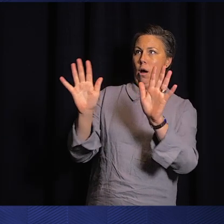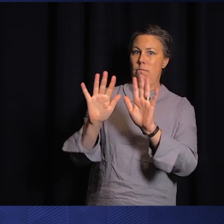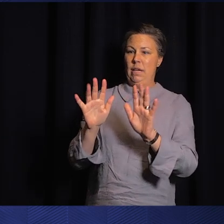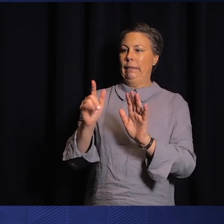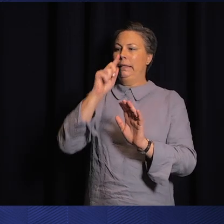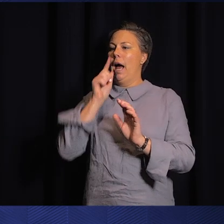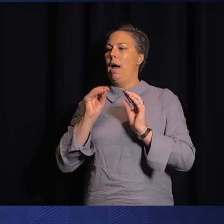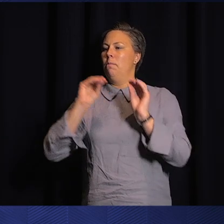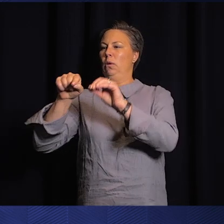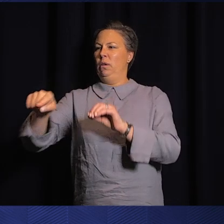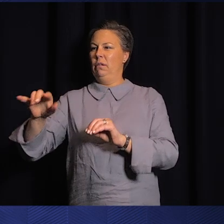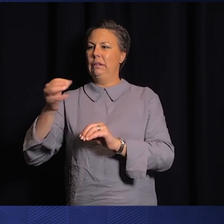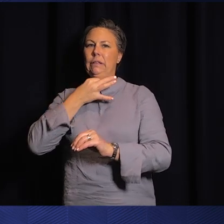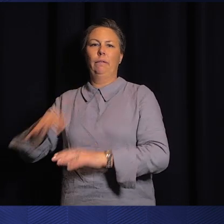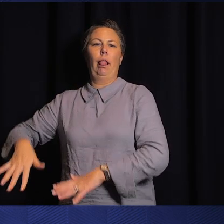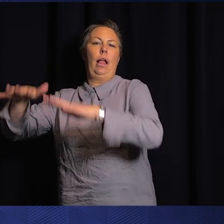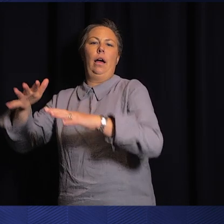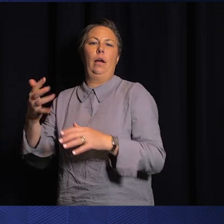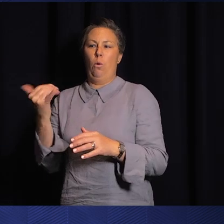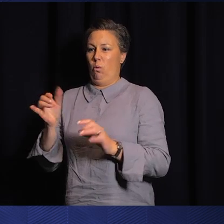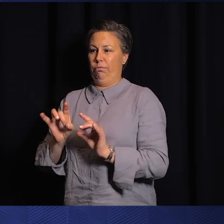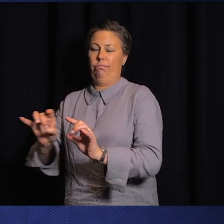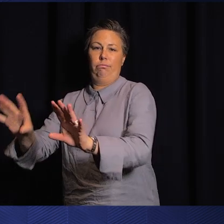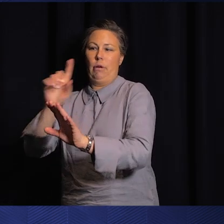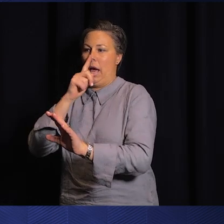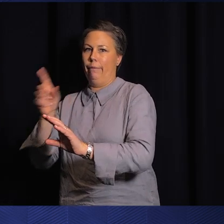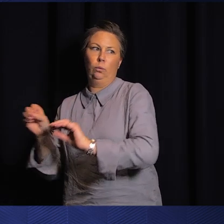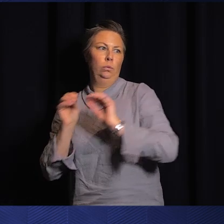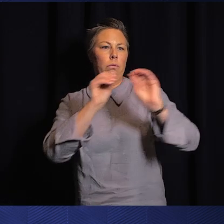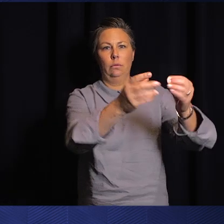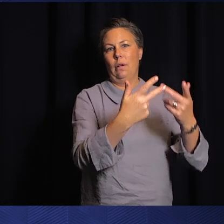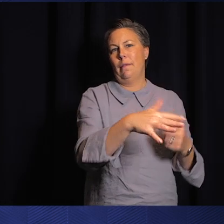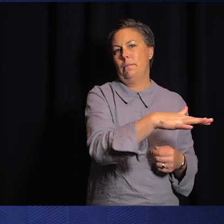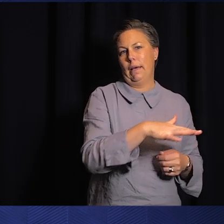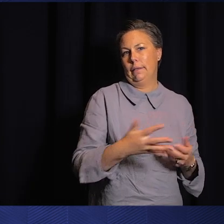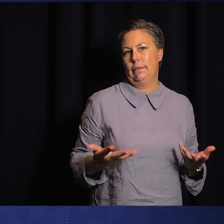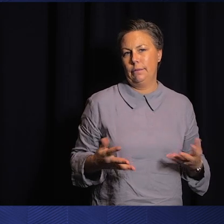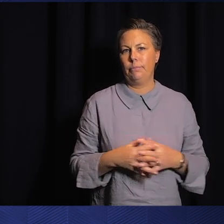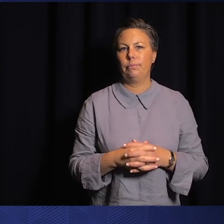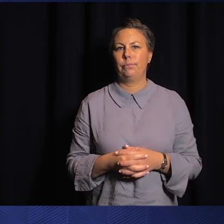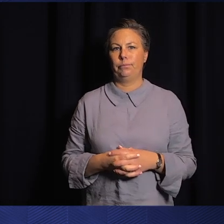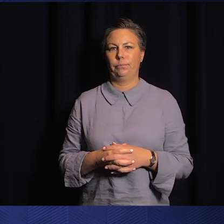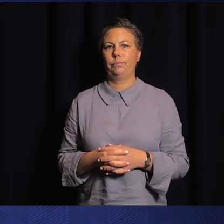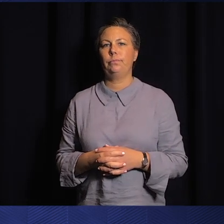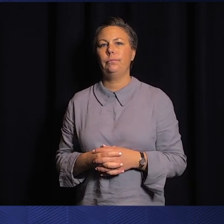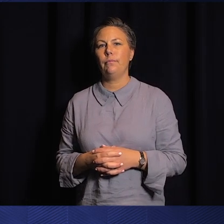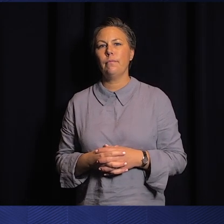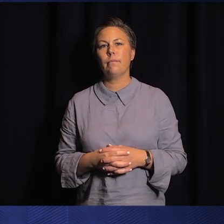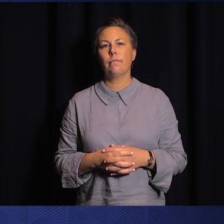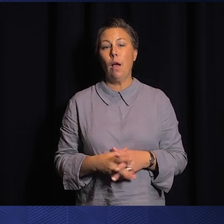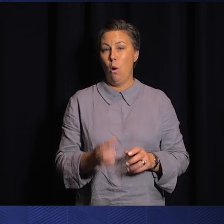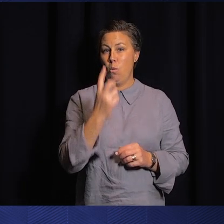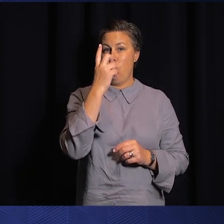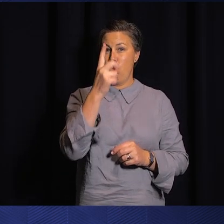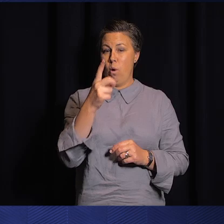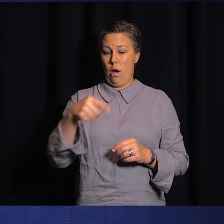be really impact-specific on the affected groups, I would like to take one particular group that's